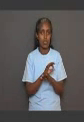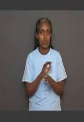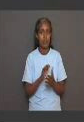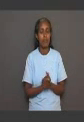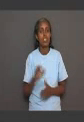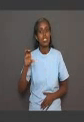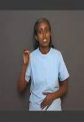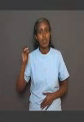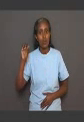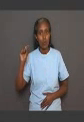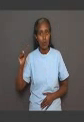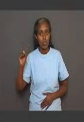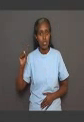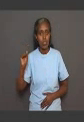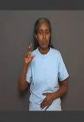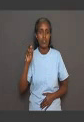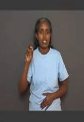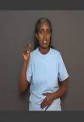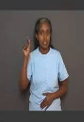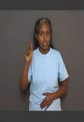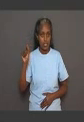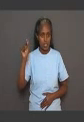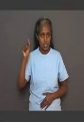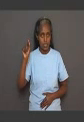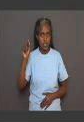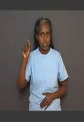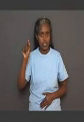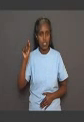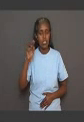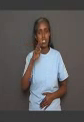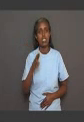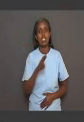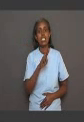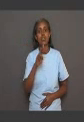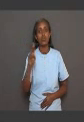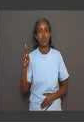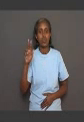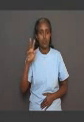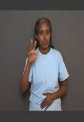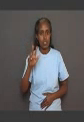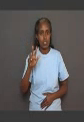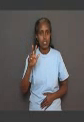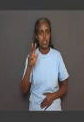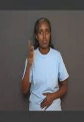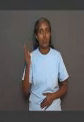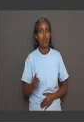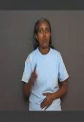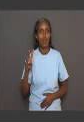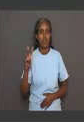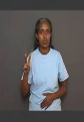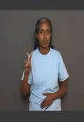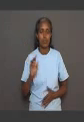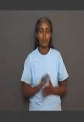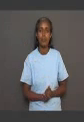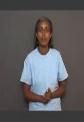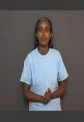The cosine of 30 degrees is the square root of 3 over